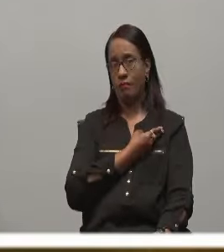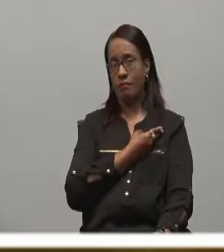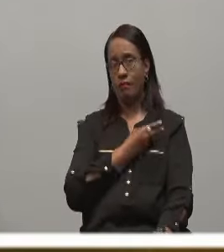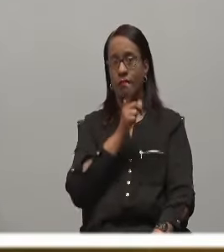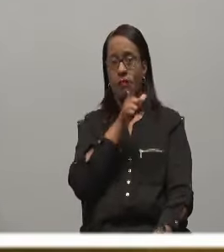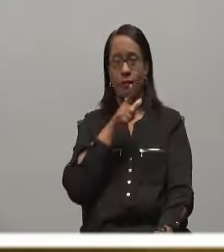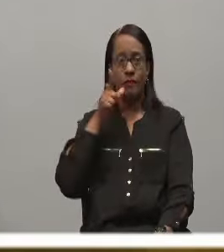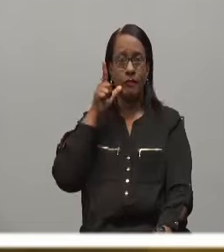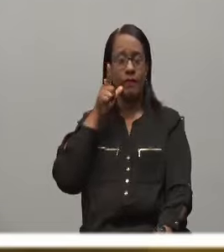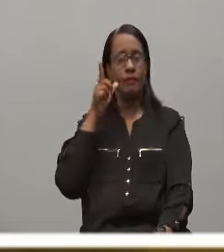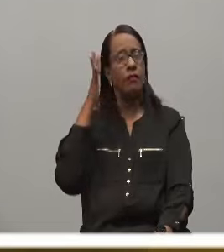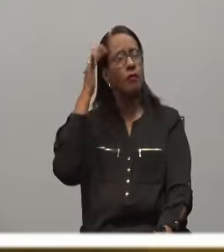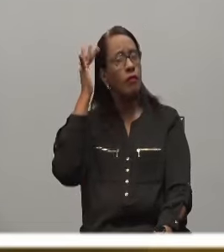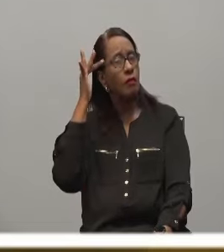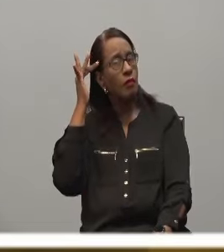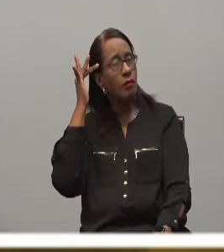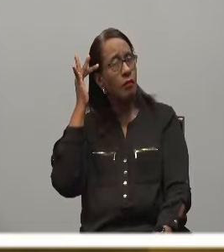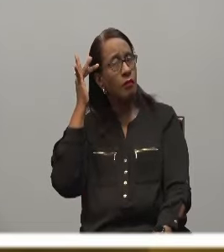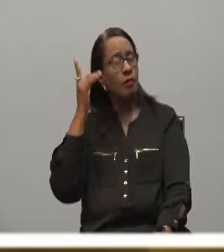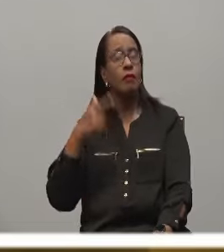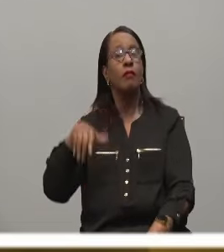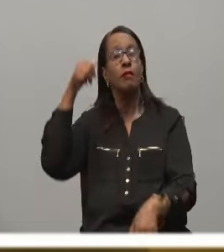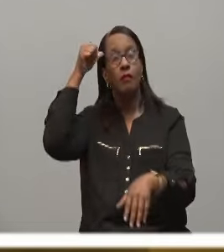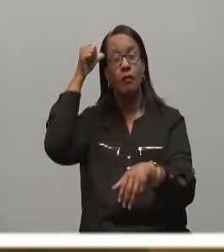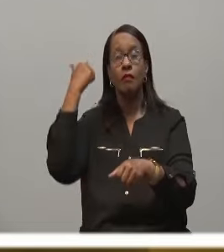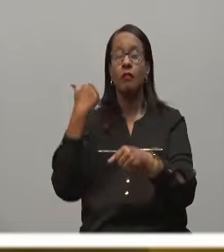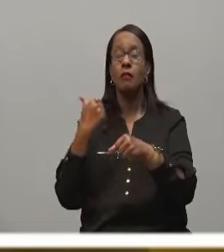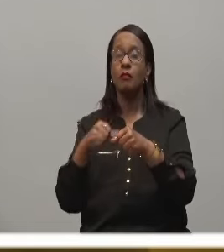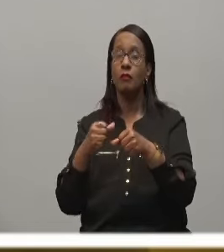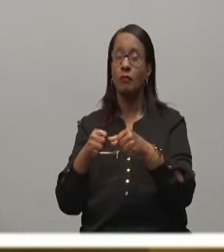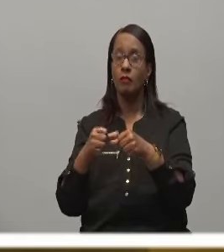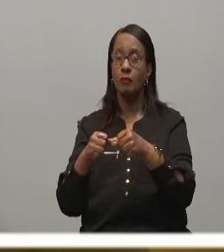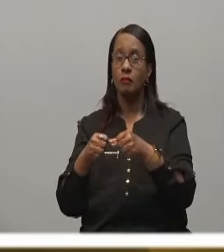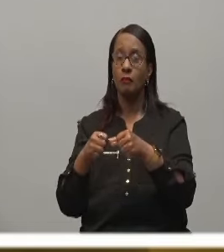that is most fundamental. That